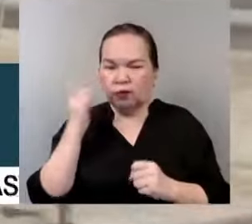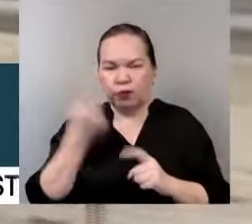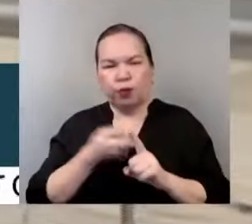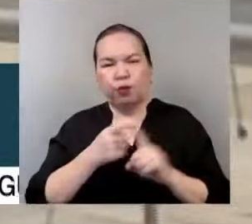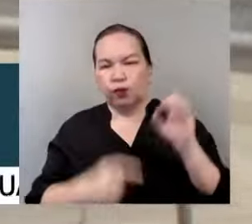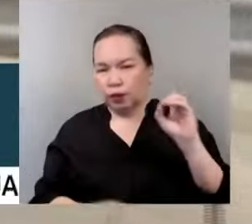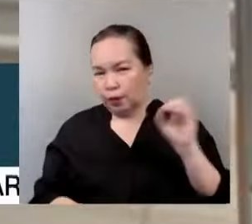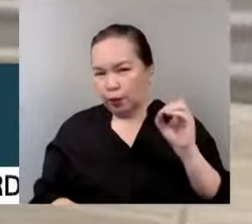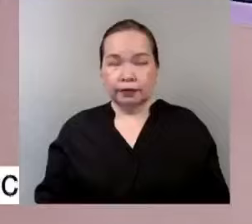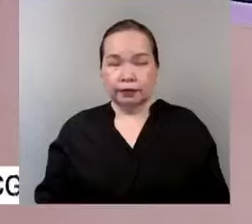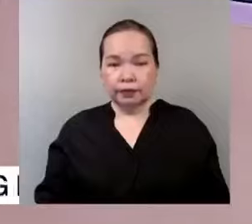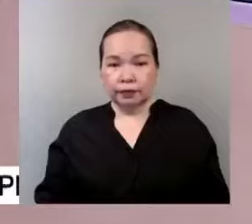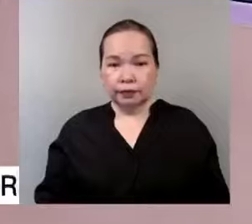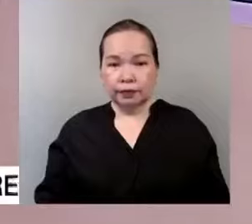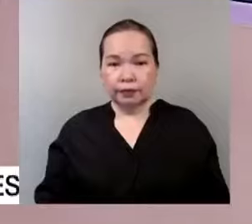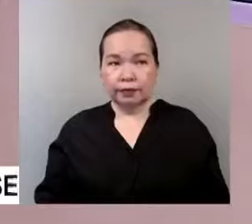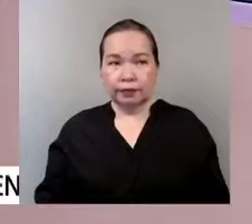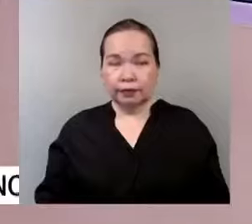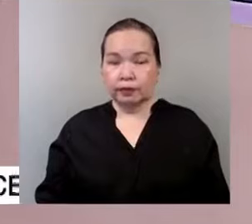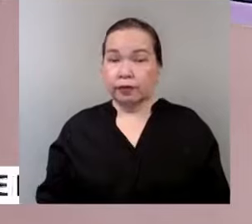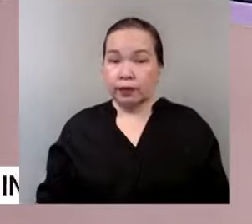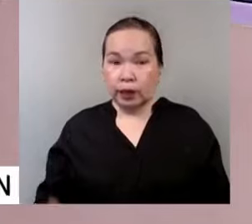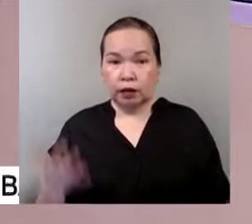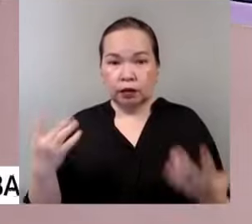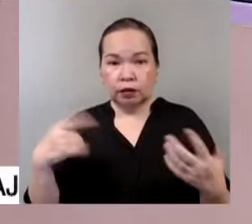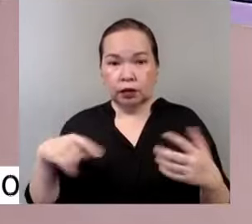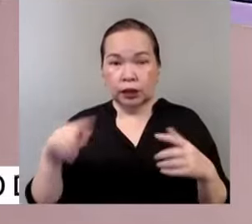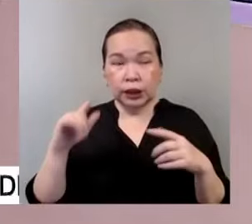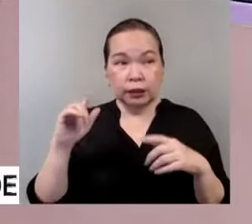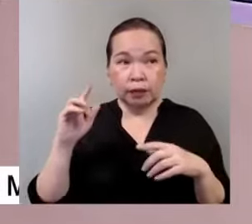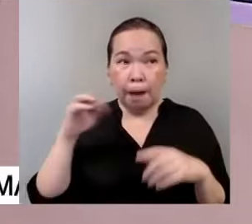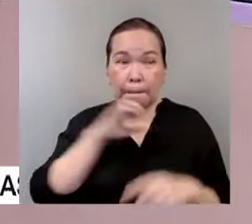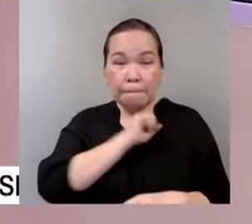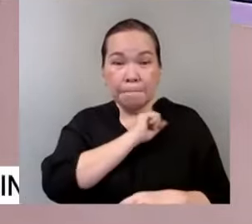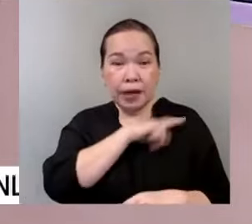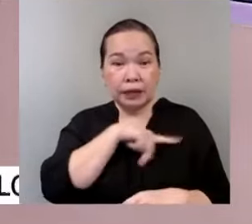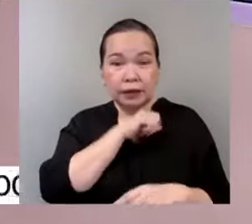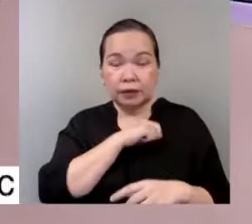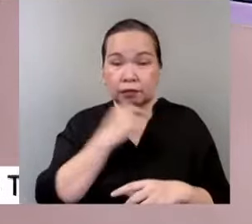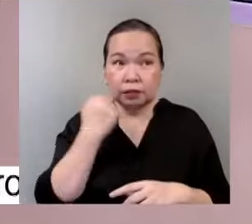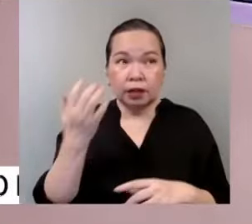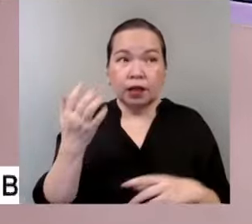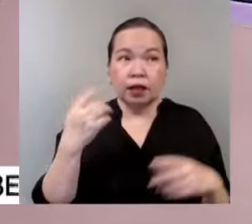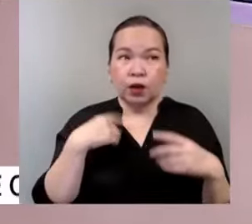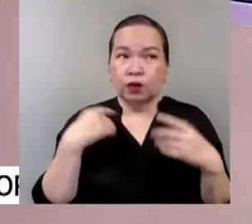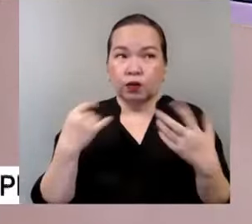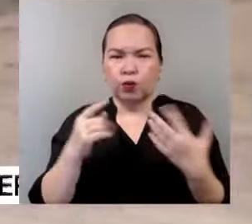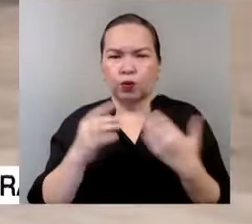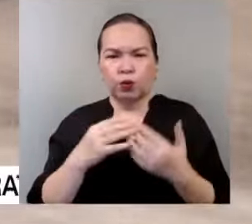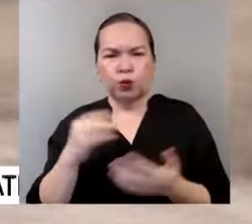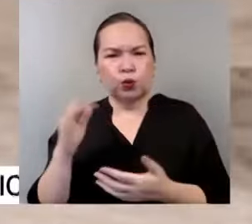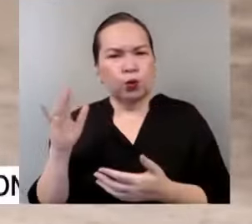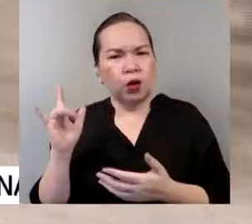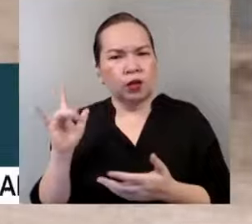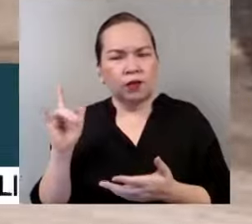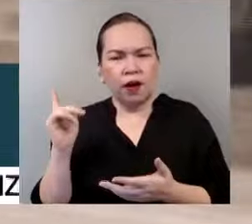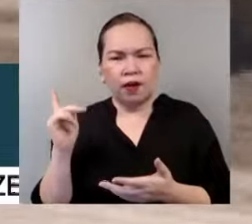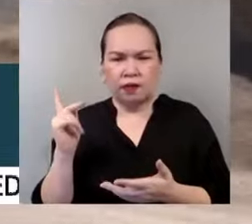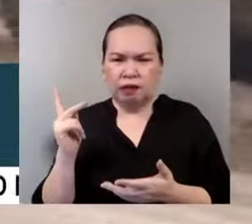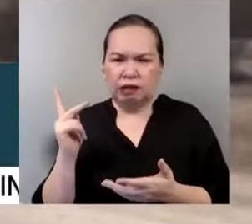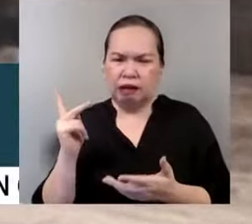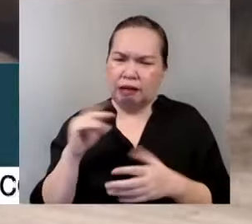come November. The Palestinian death toll in the Israel-Hamas war breaches 25,000. This as Israel pushes